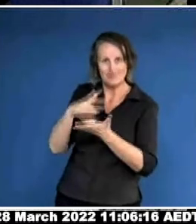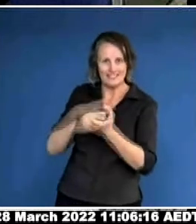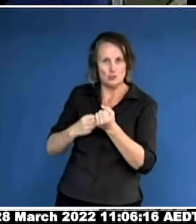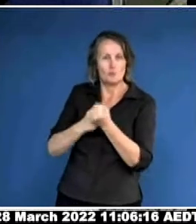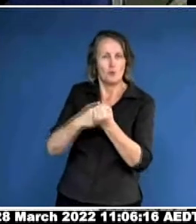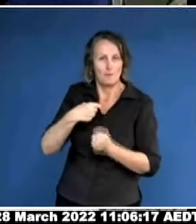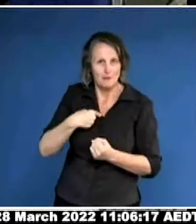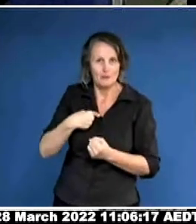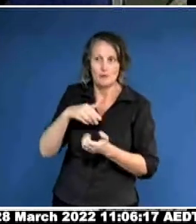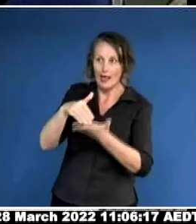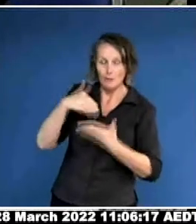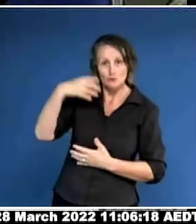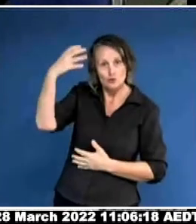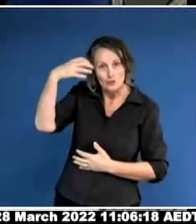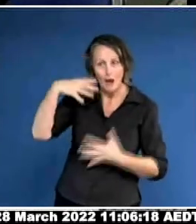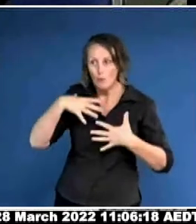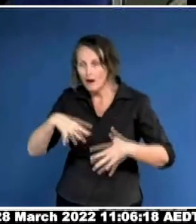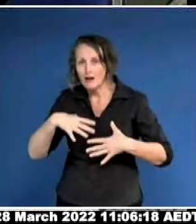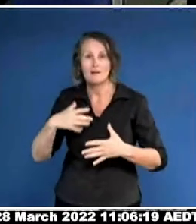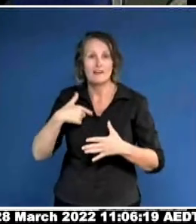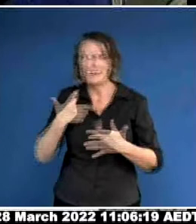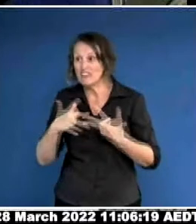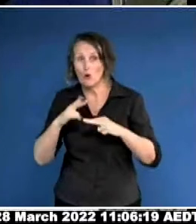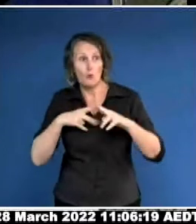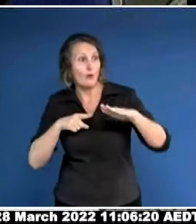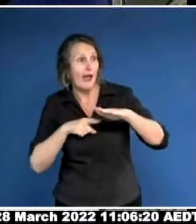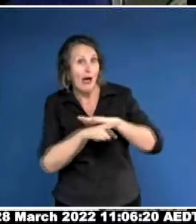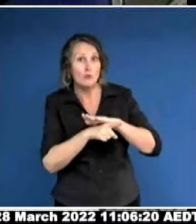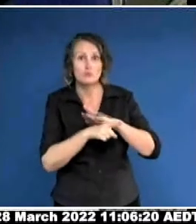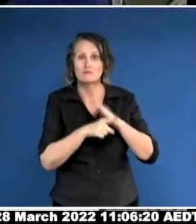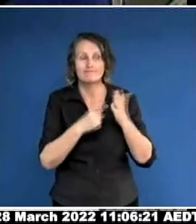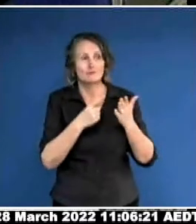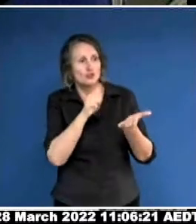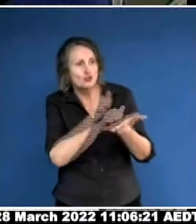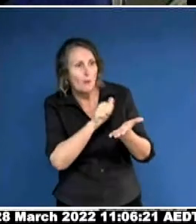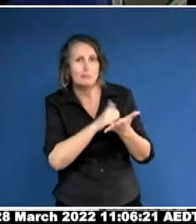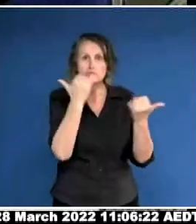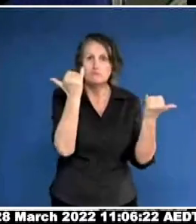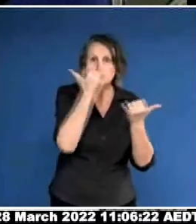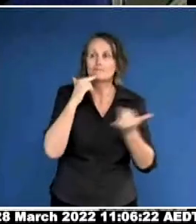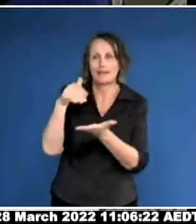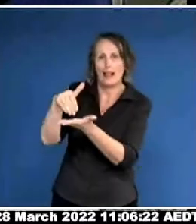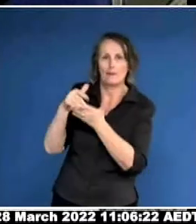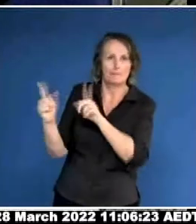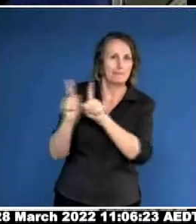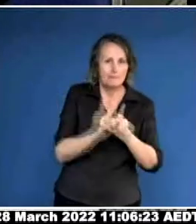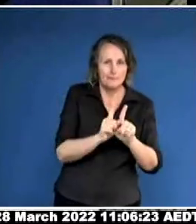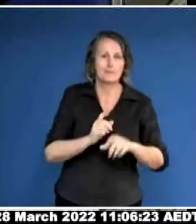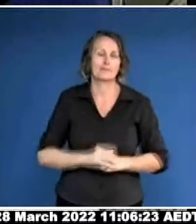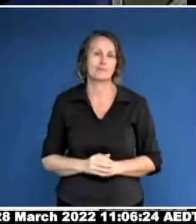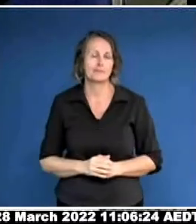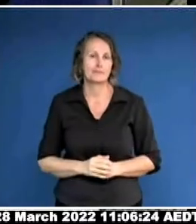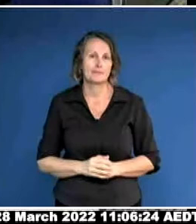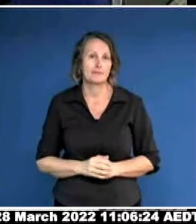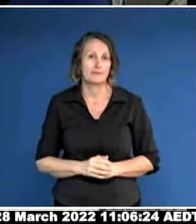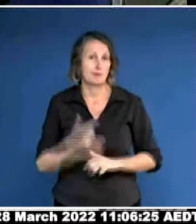care, and going out to the shops and doing things. I can't walk at all, and